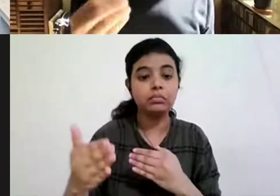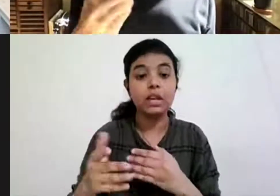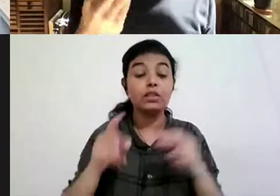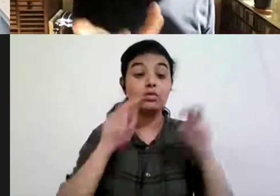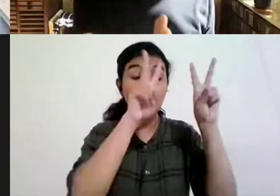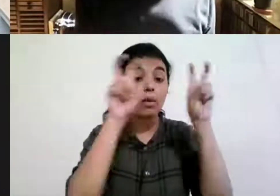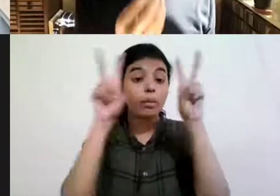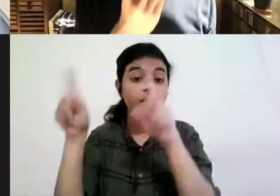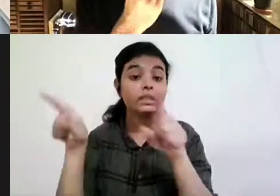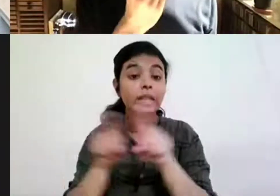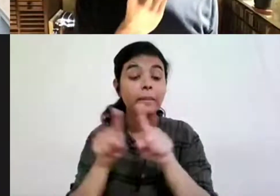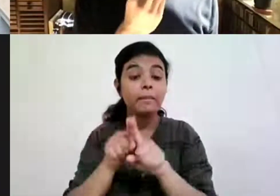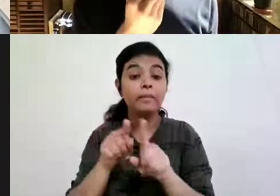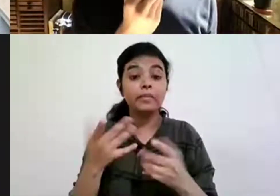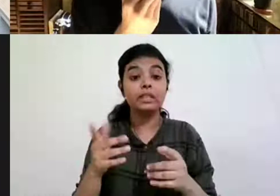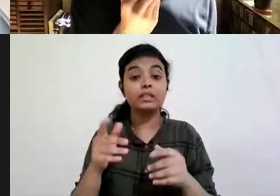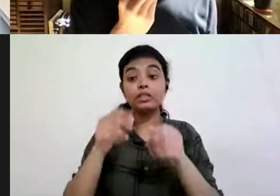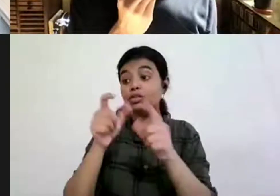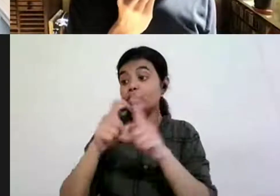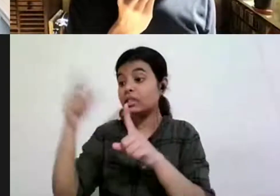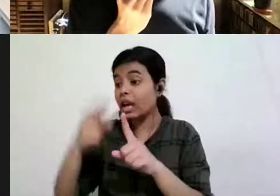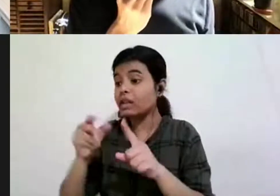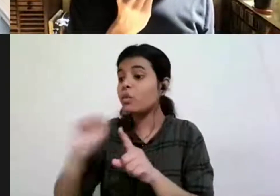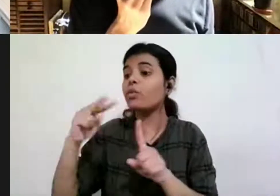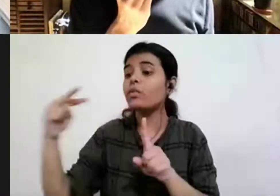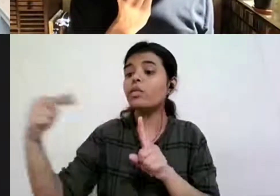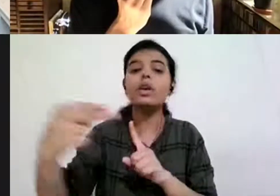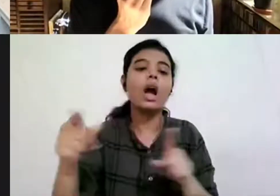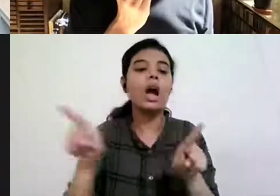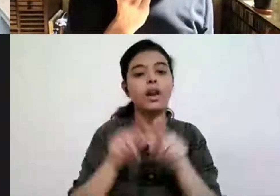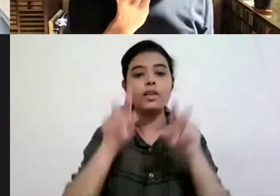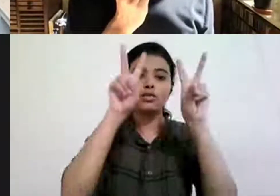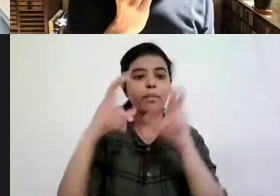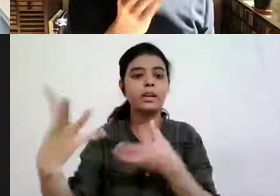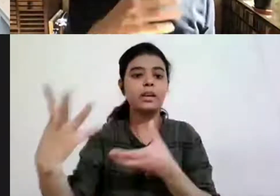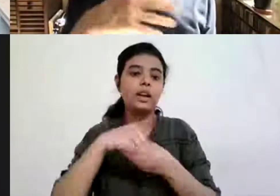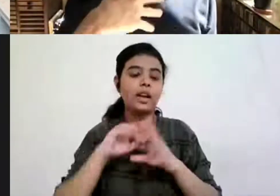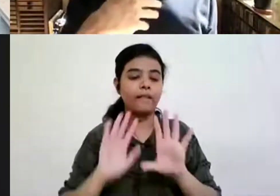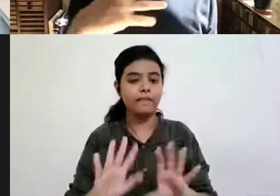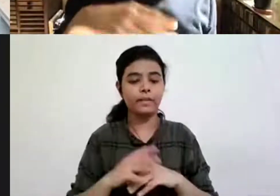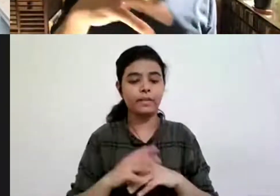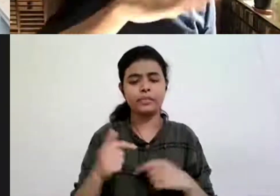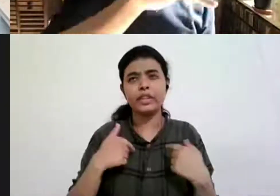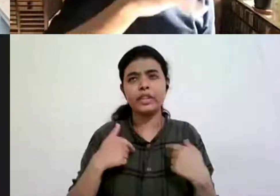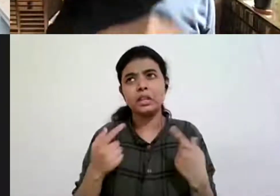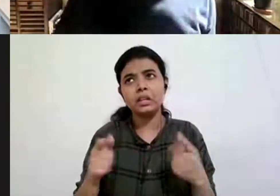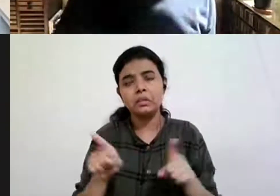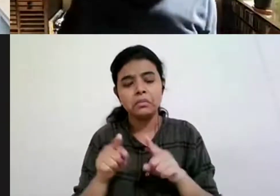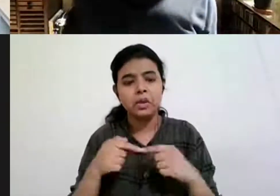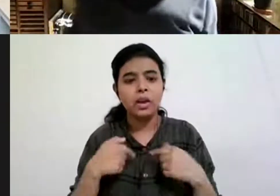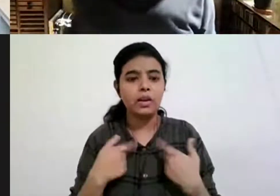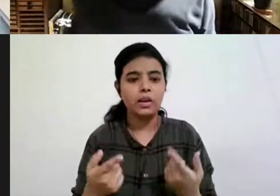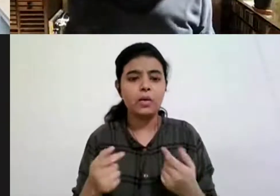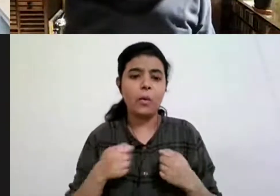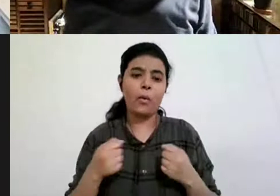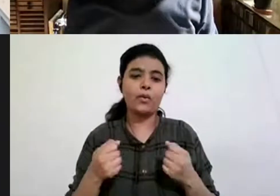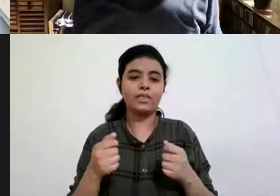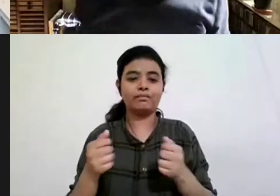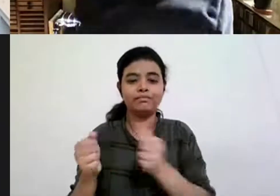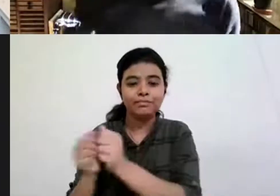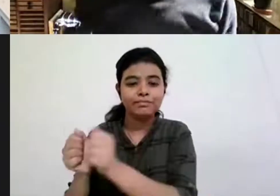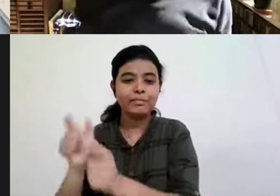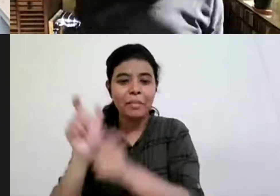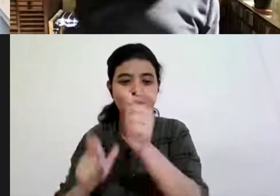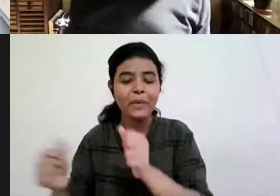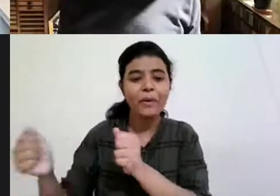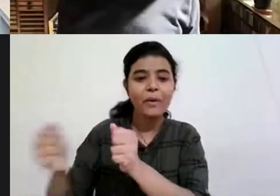topics from the perspective of designers. And like we, also my colleagues, we are convinced that